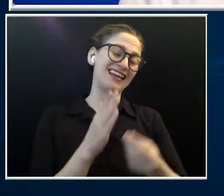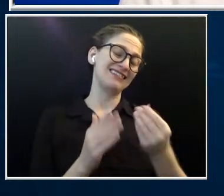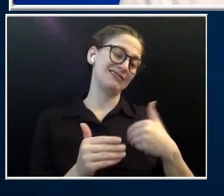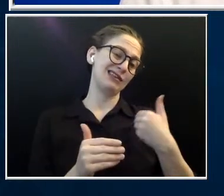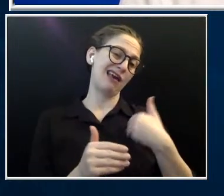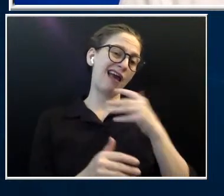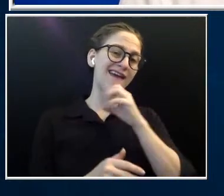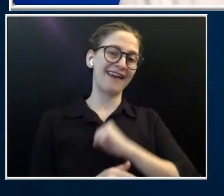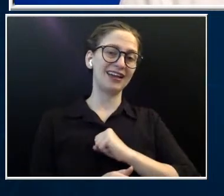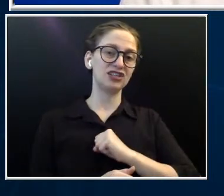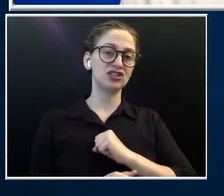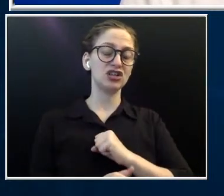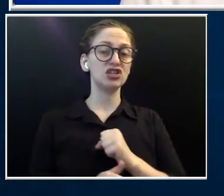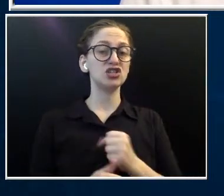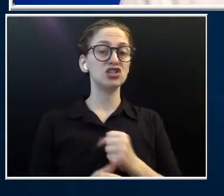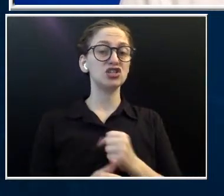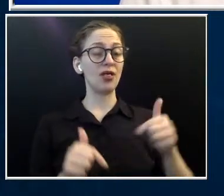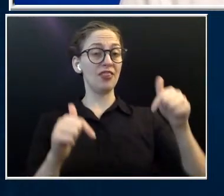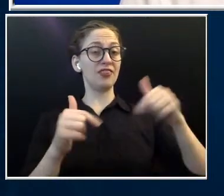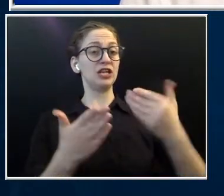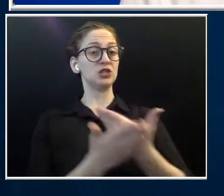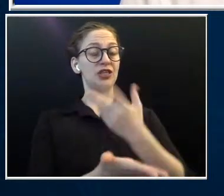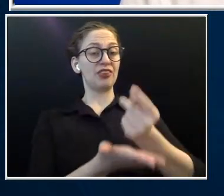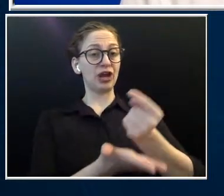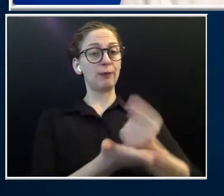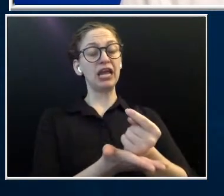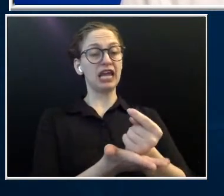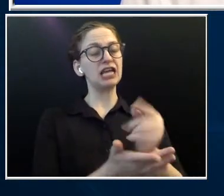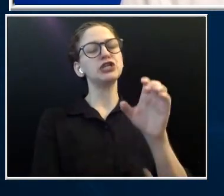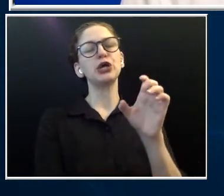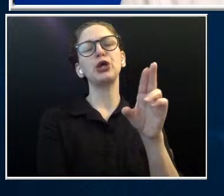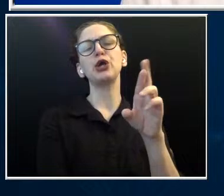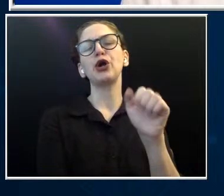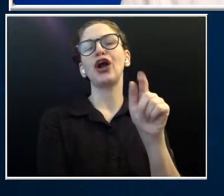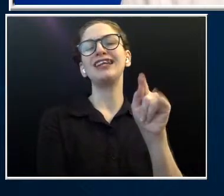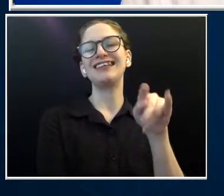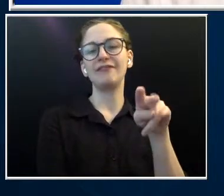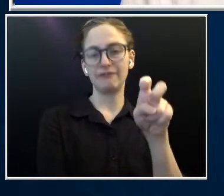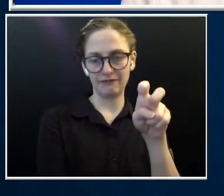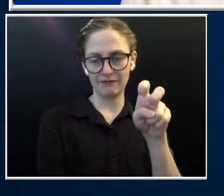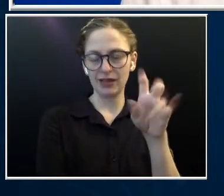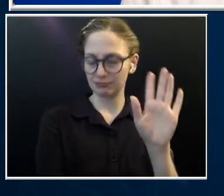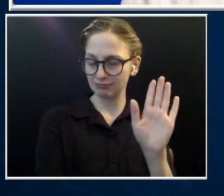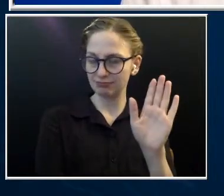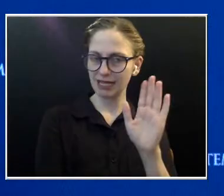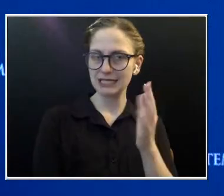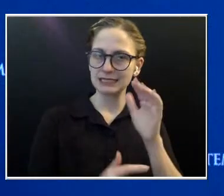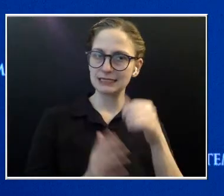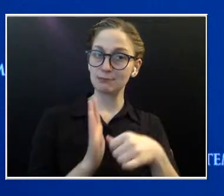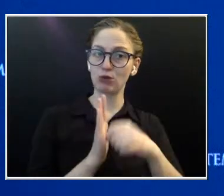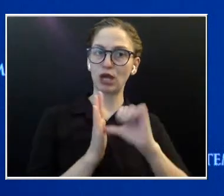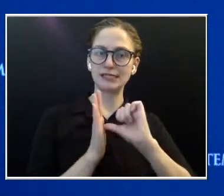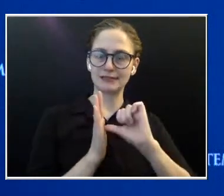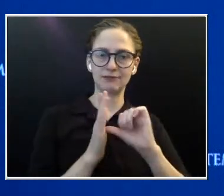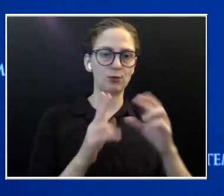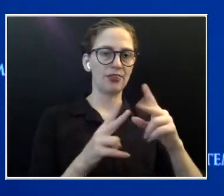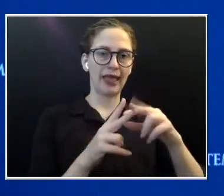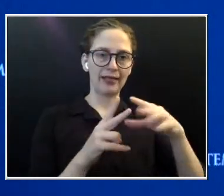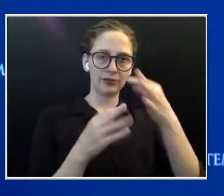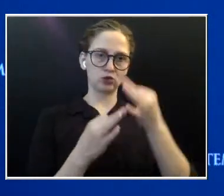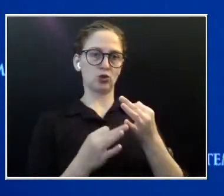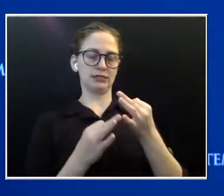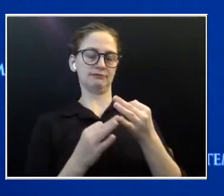I mean, the results are impressive with either choice of treatments. Absolutely. That's exactly right, Dr.